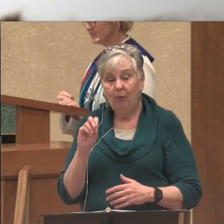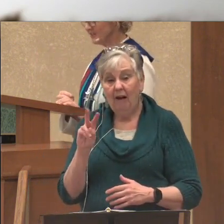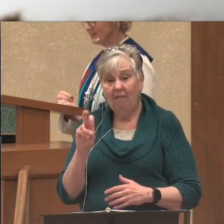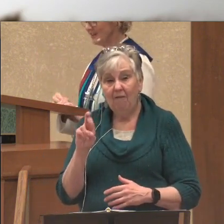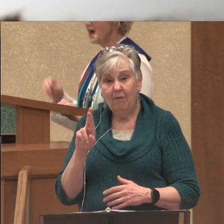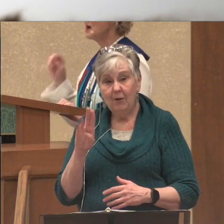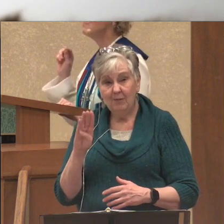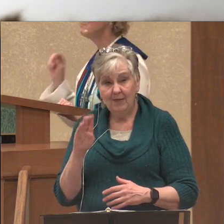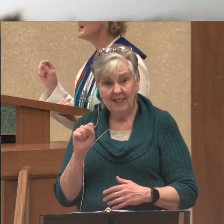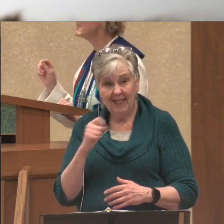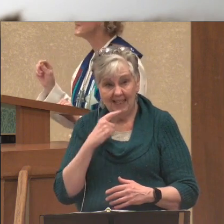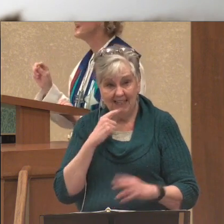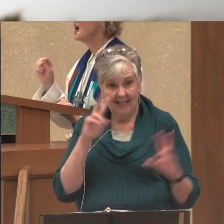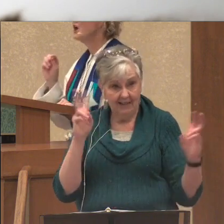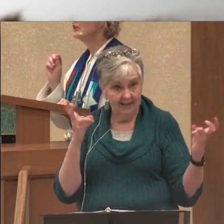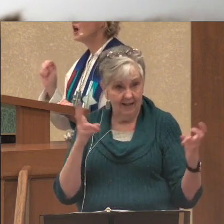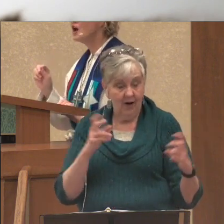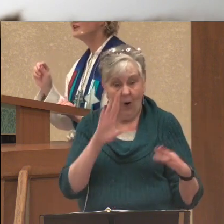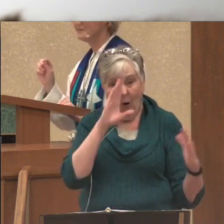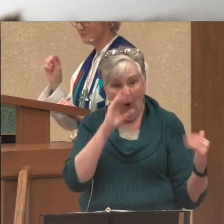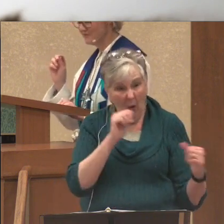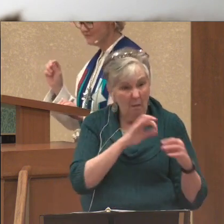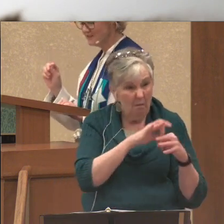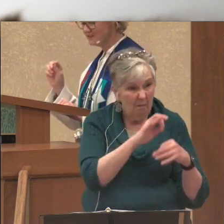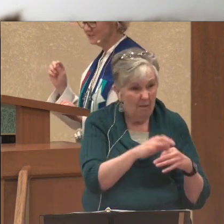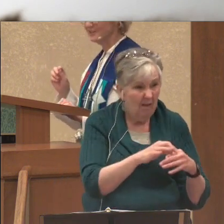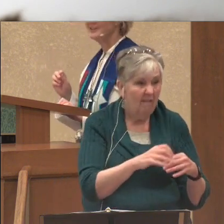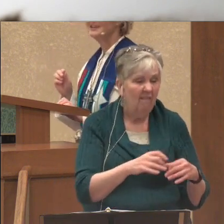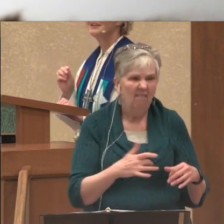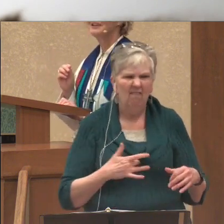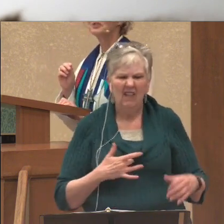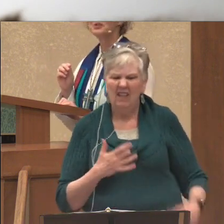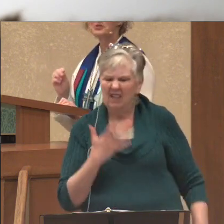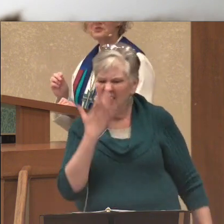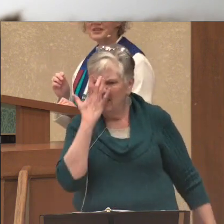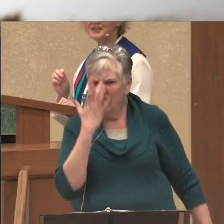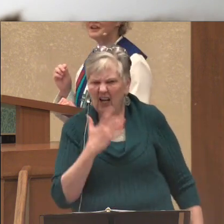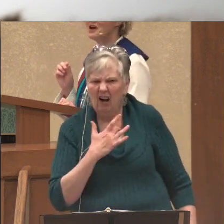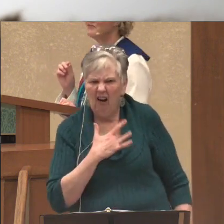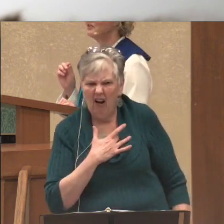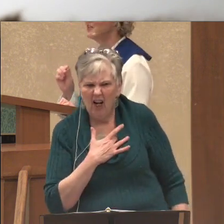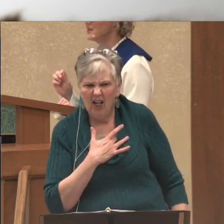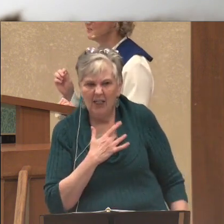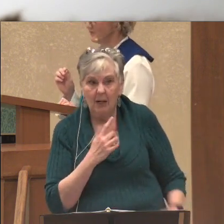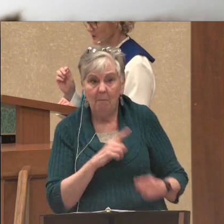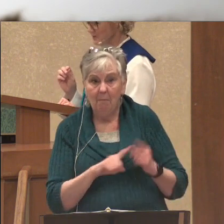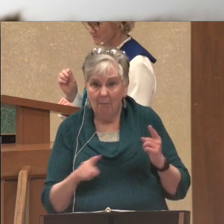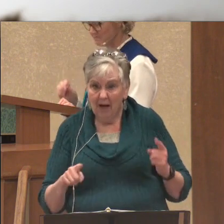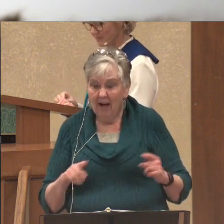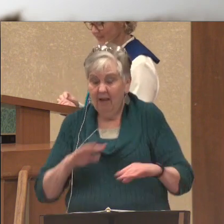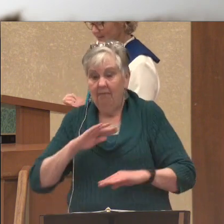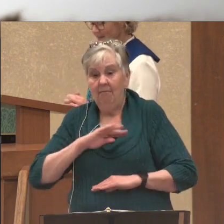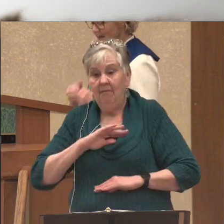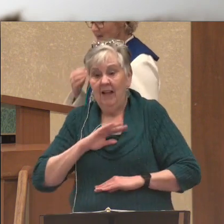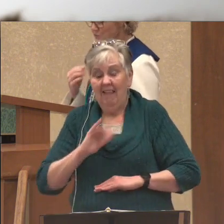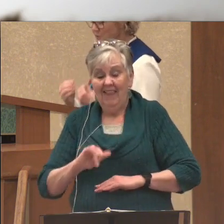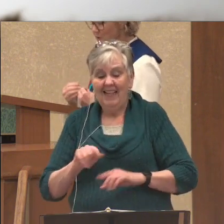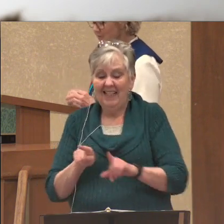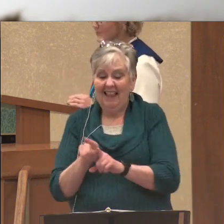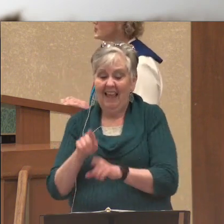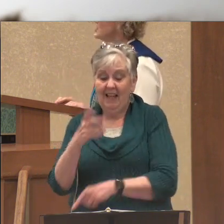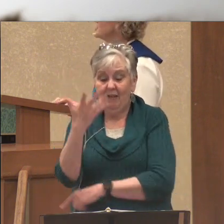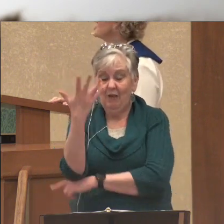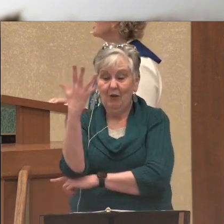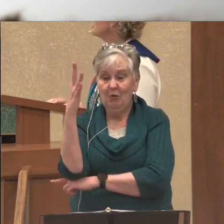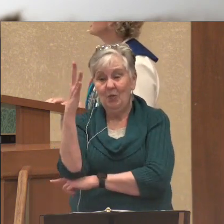grow sick, but a longing fulfilled is a tree of life. As we